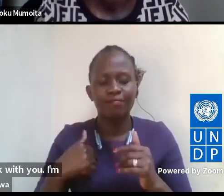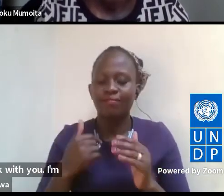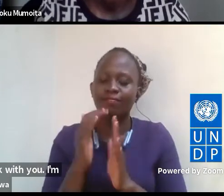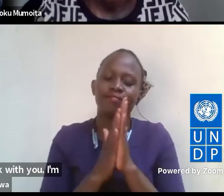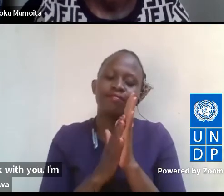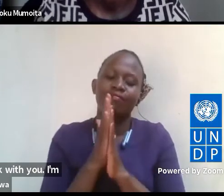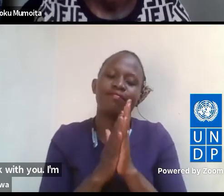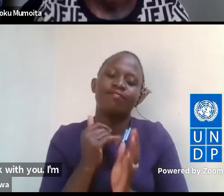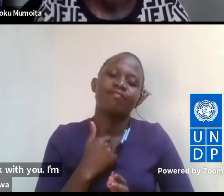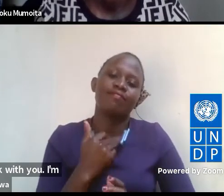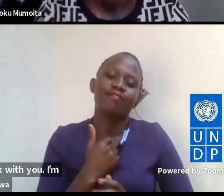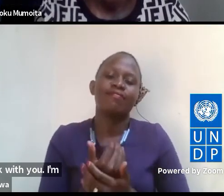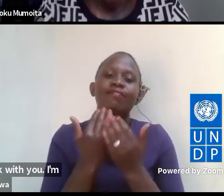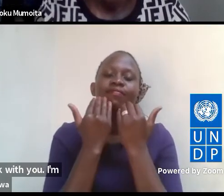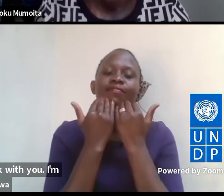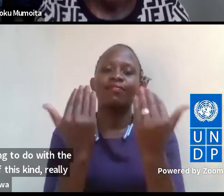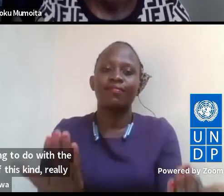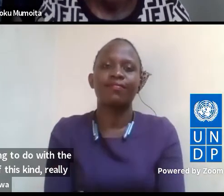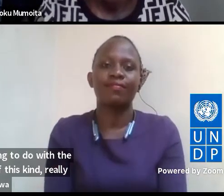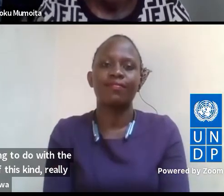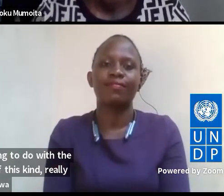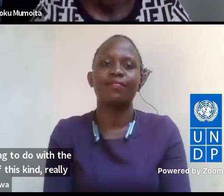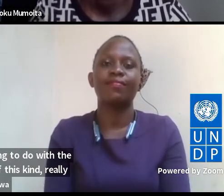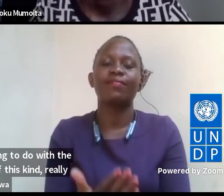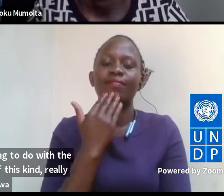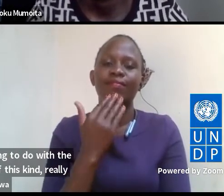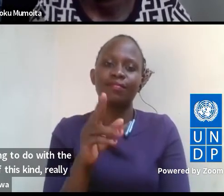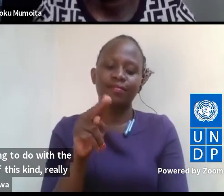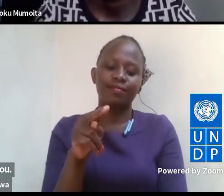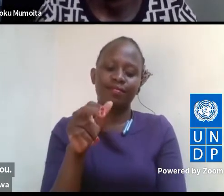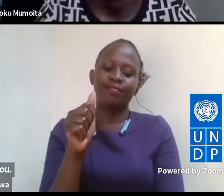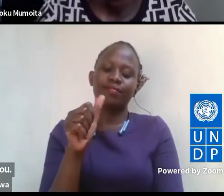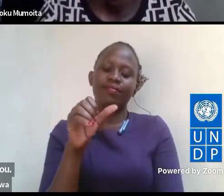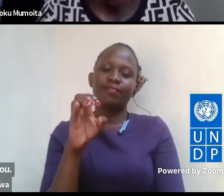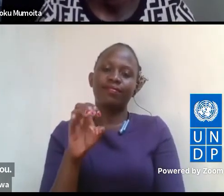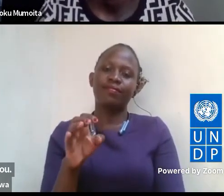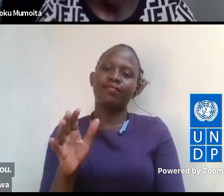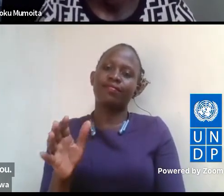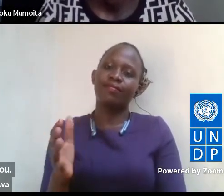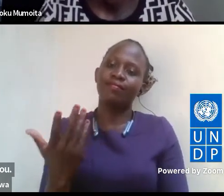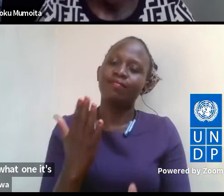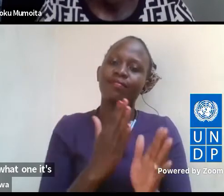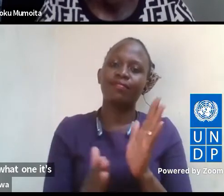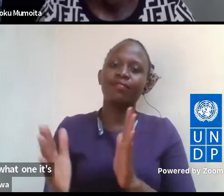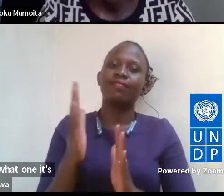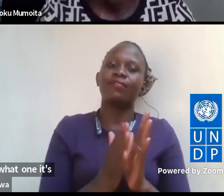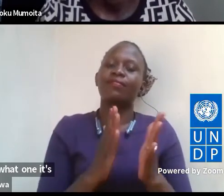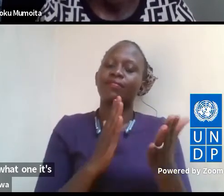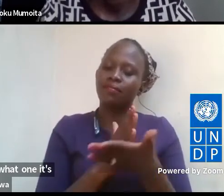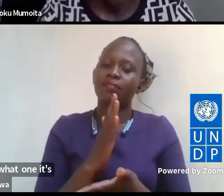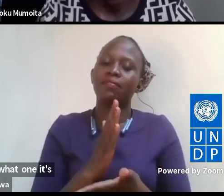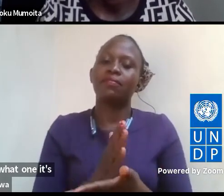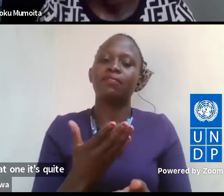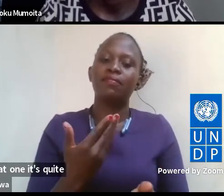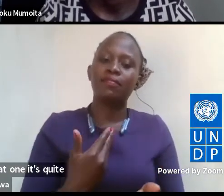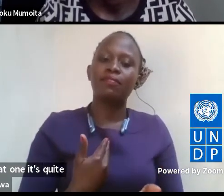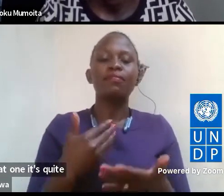you, NASE, for putting this together. I think it's worthwhile. It's quite interesting that now we have young